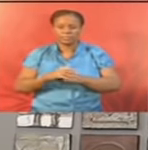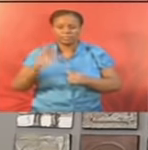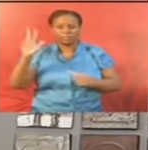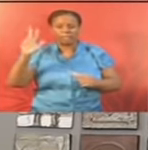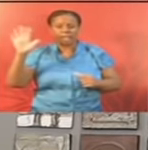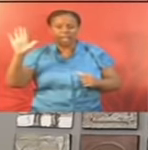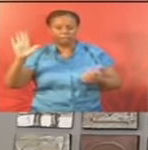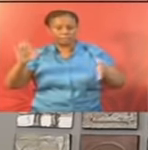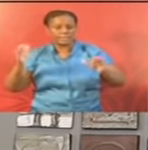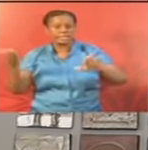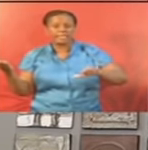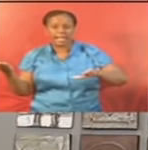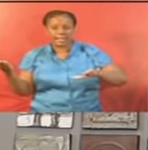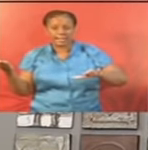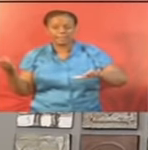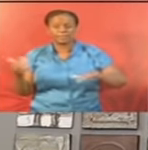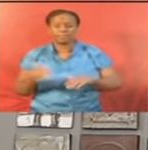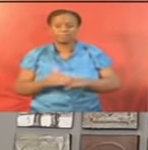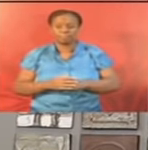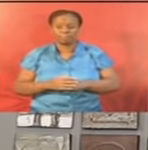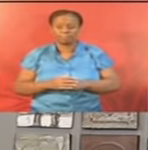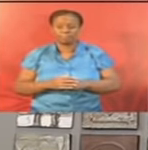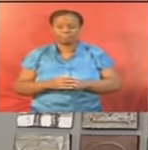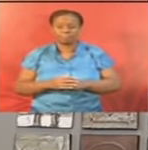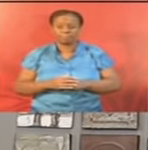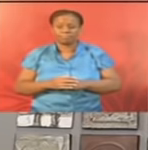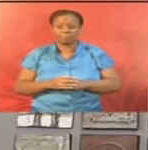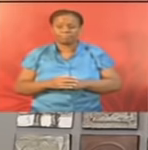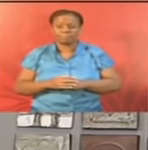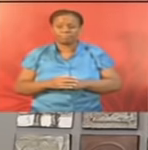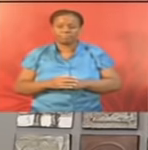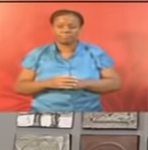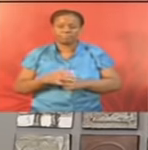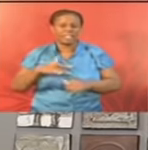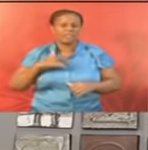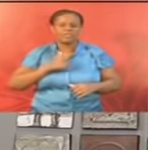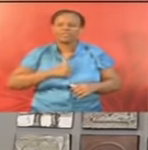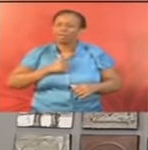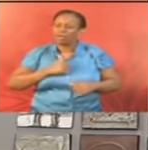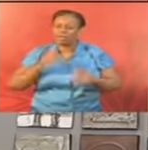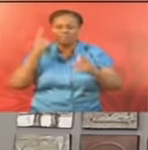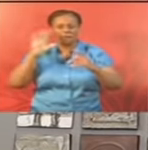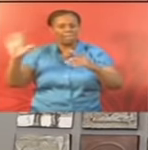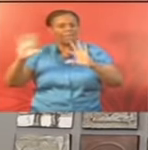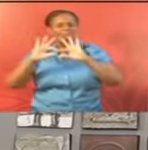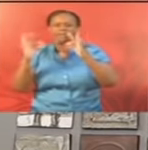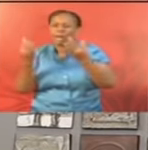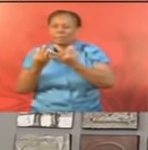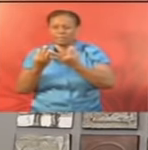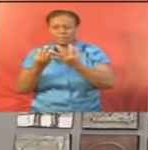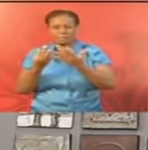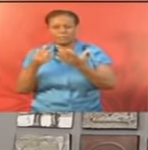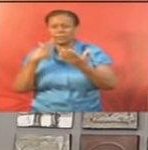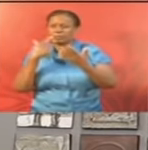our condolences are extended to the members of that family. The number of persons discharged stands